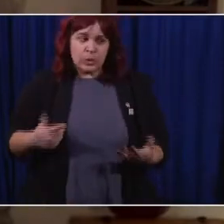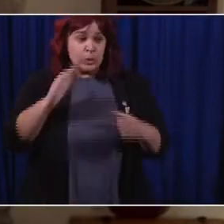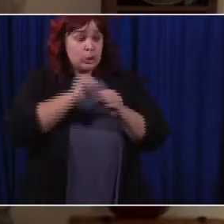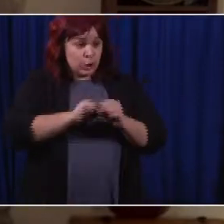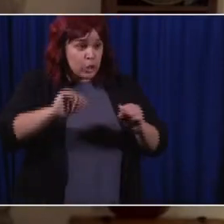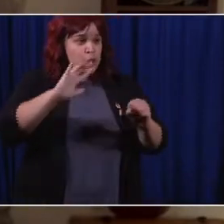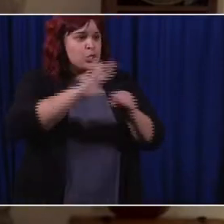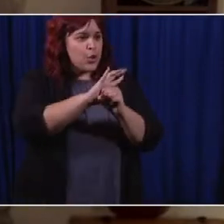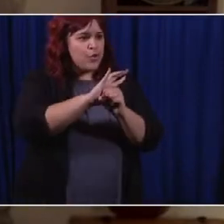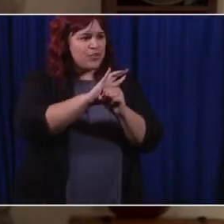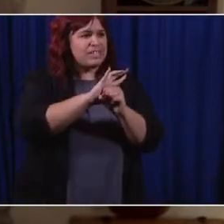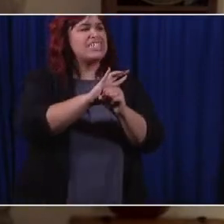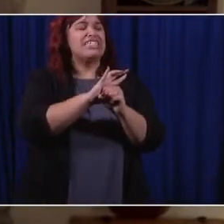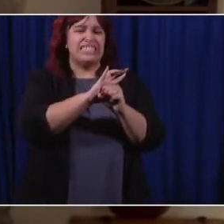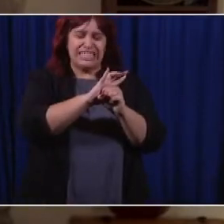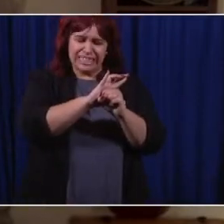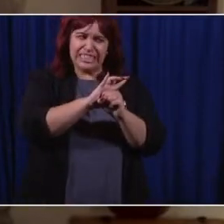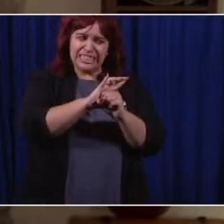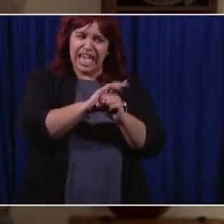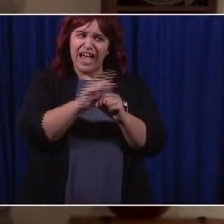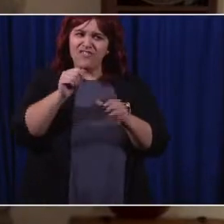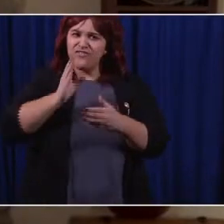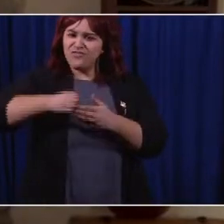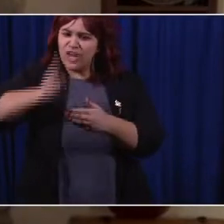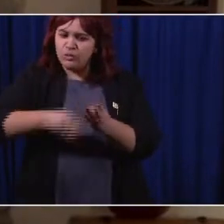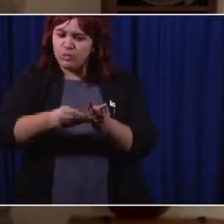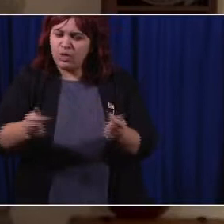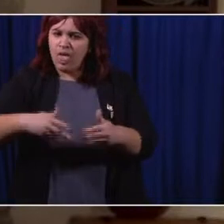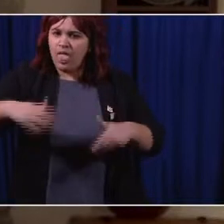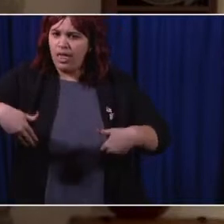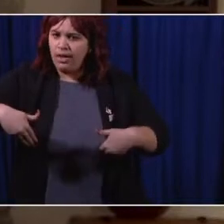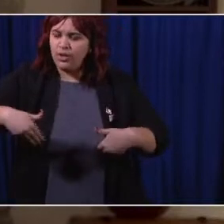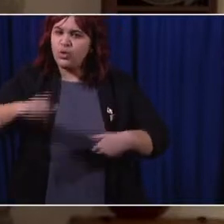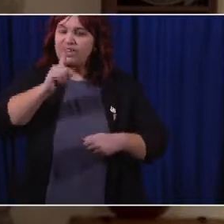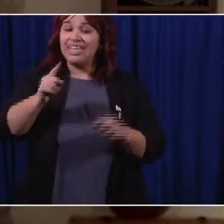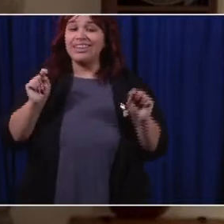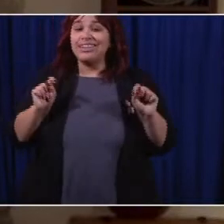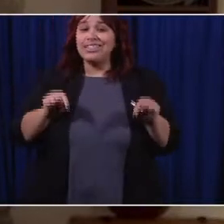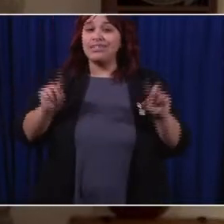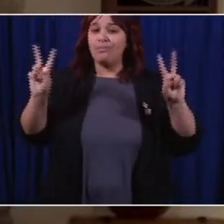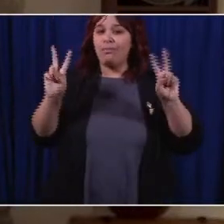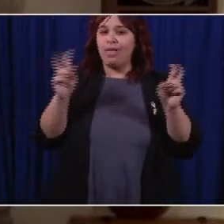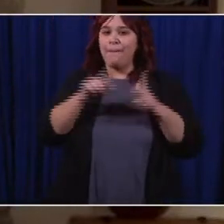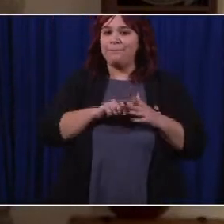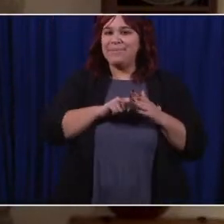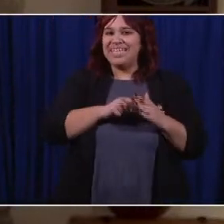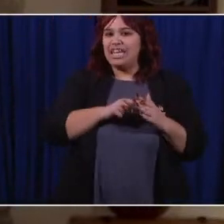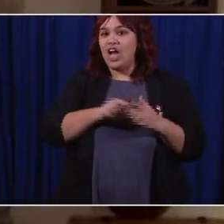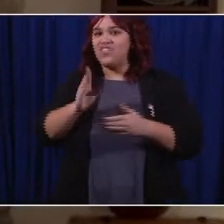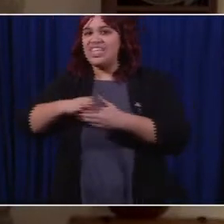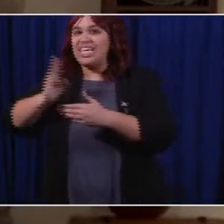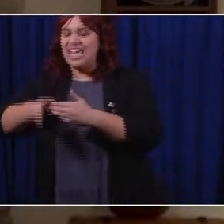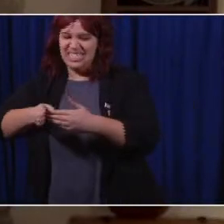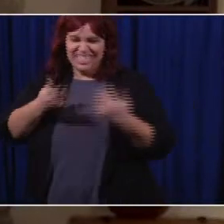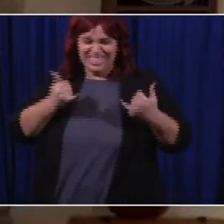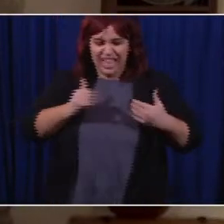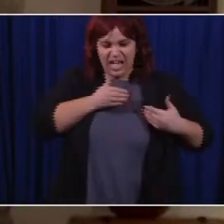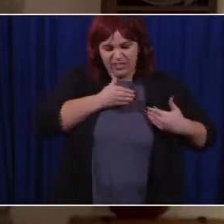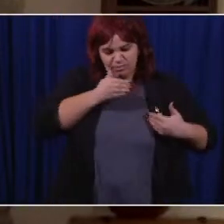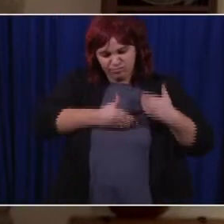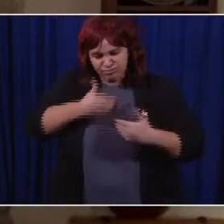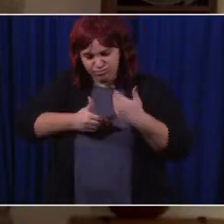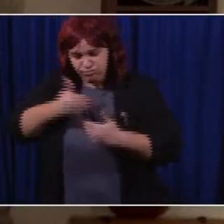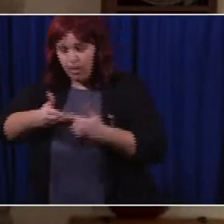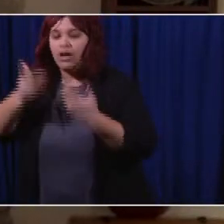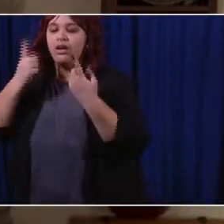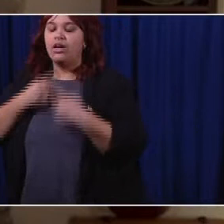at the beginning of the end. So I guess I'm just wondering, is the elderly and the state's